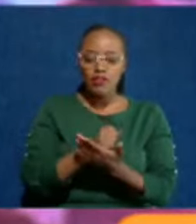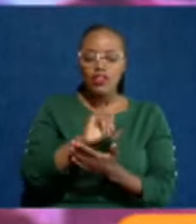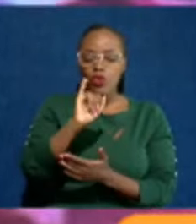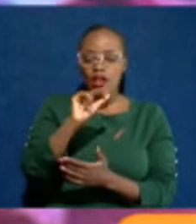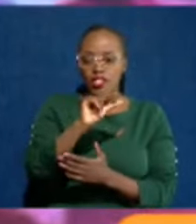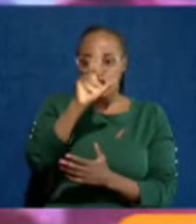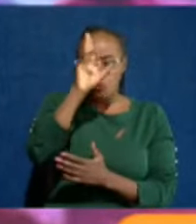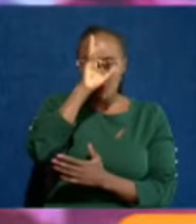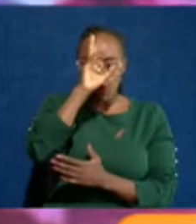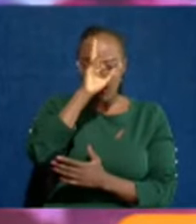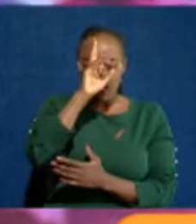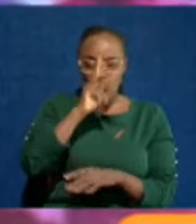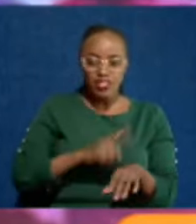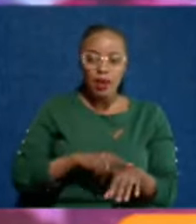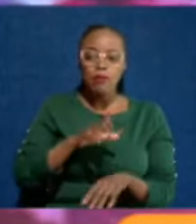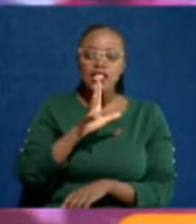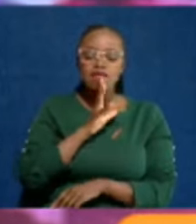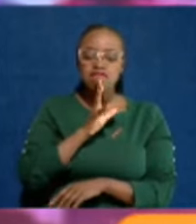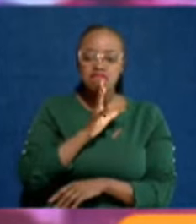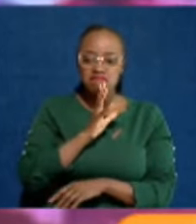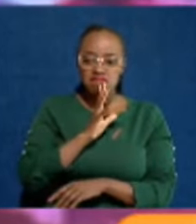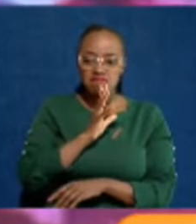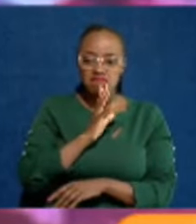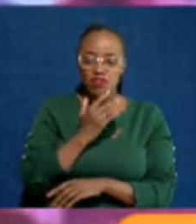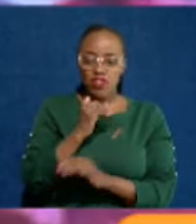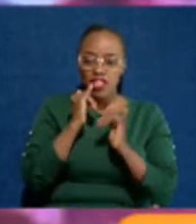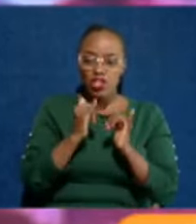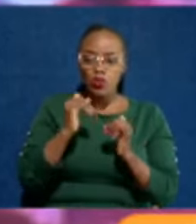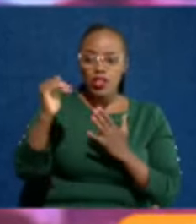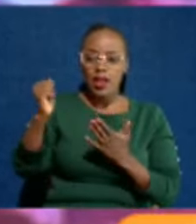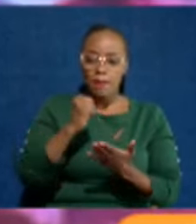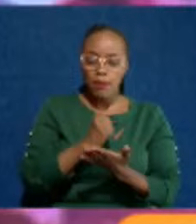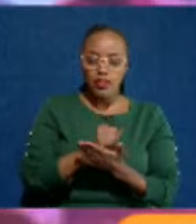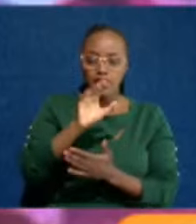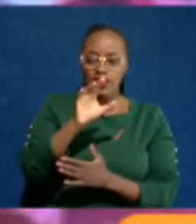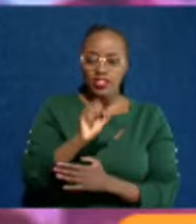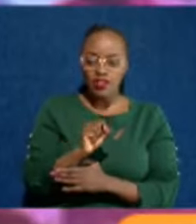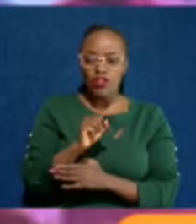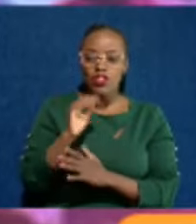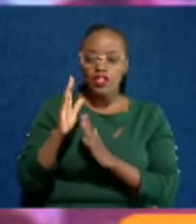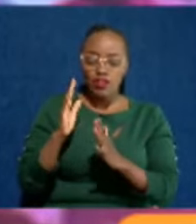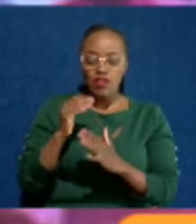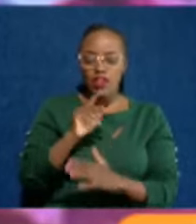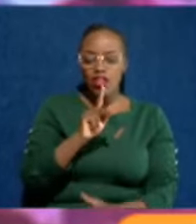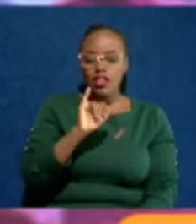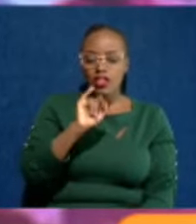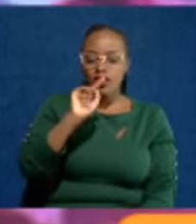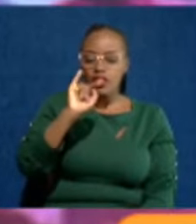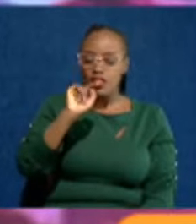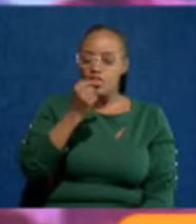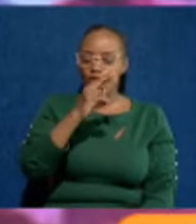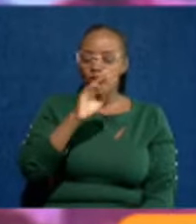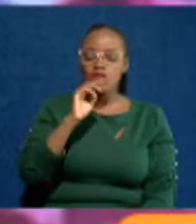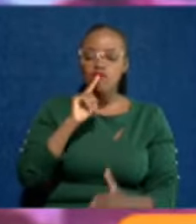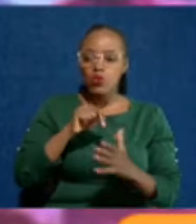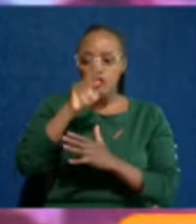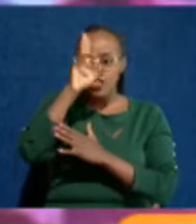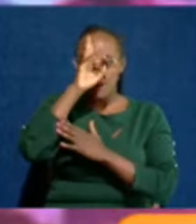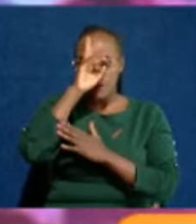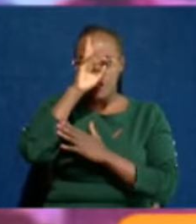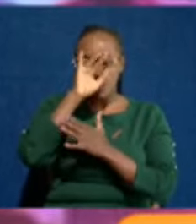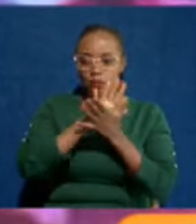recall when he spoke to the now newly appointed Cabinet Secretary for Interior, Kithure Kindiki, here, he said that police officers do